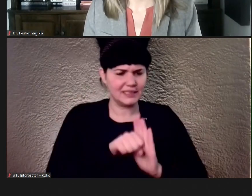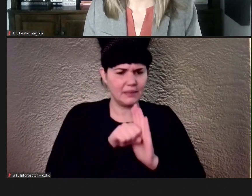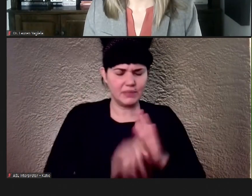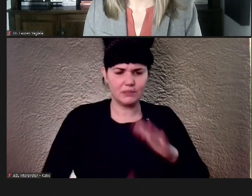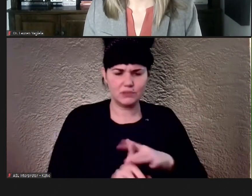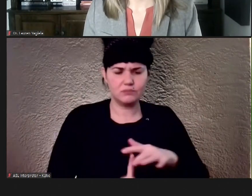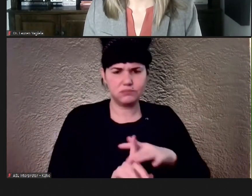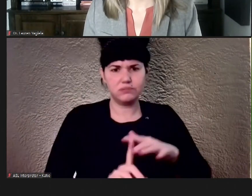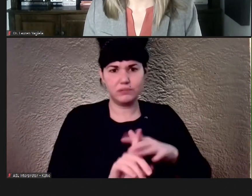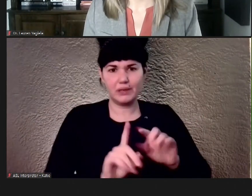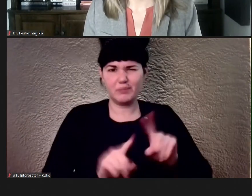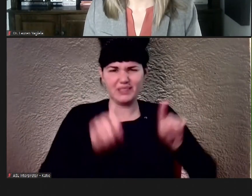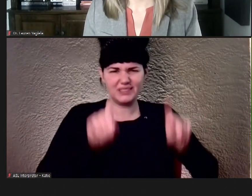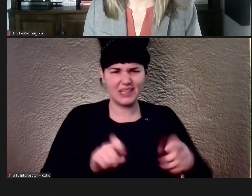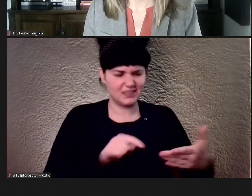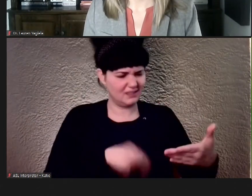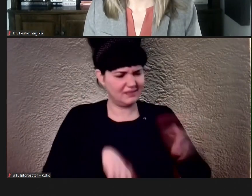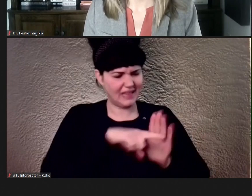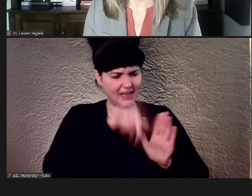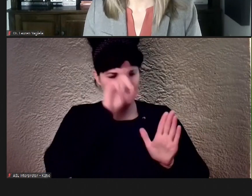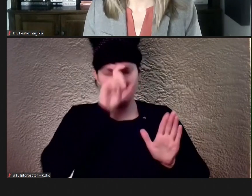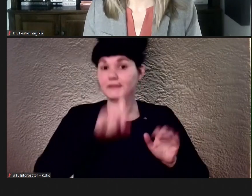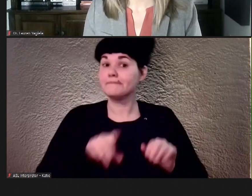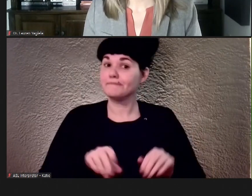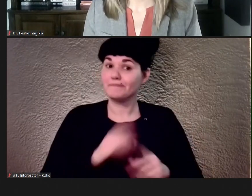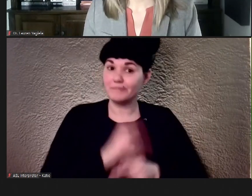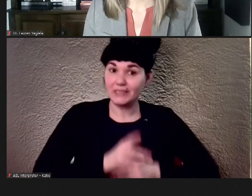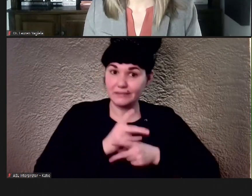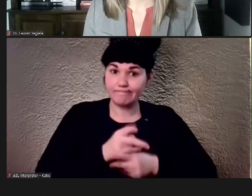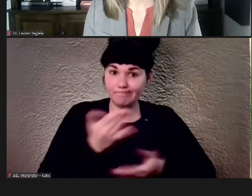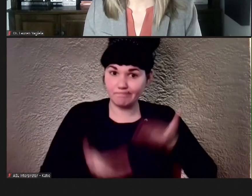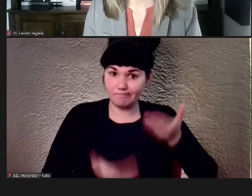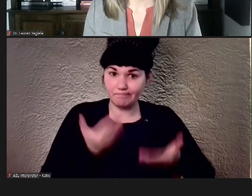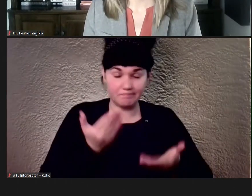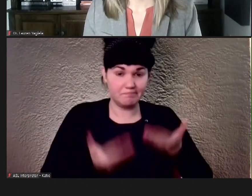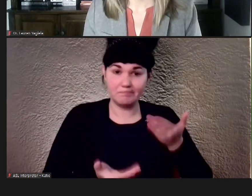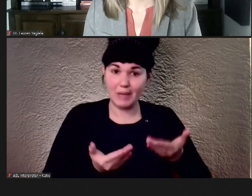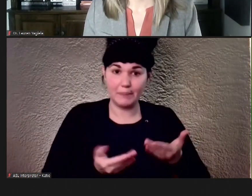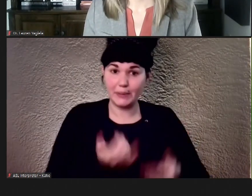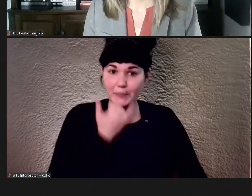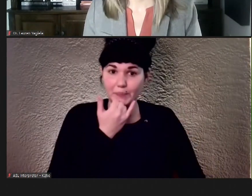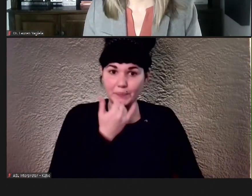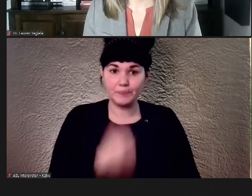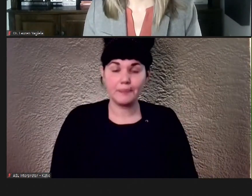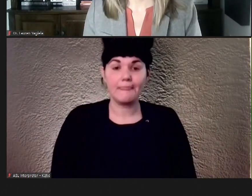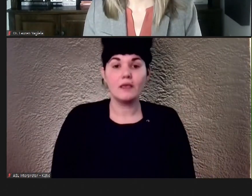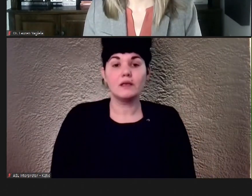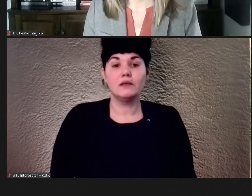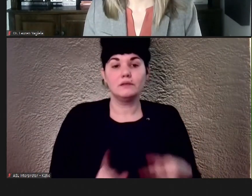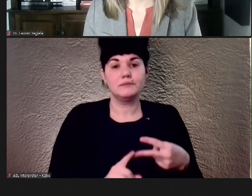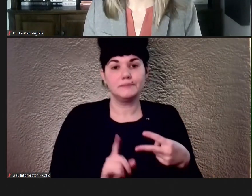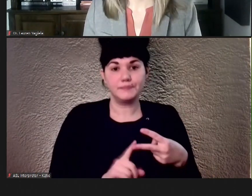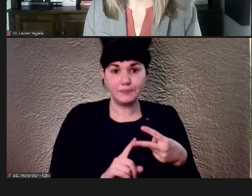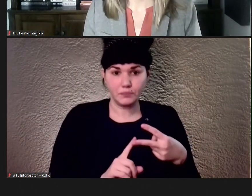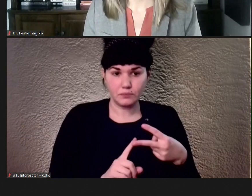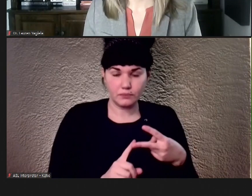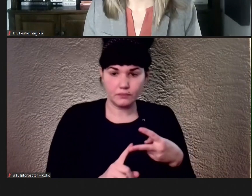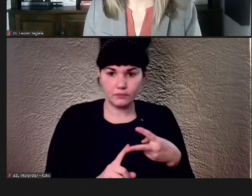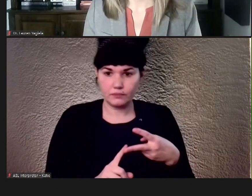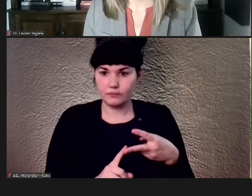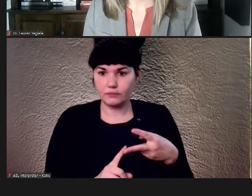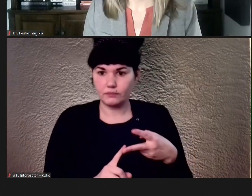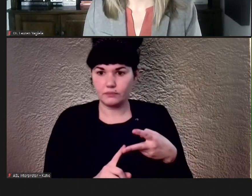of caution. So that's number one about the sensitivity of those tests. The second question